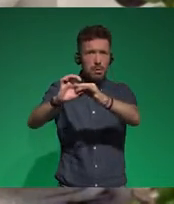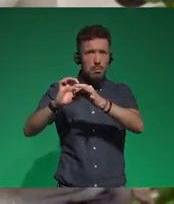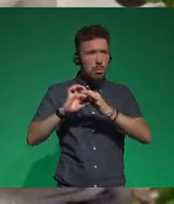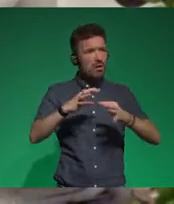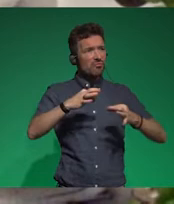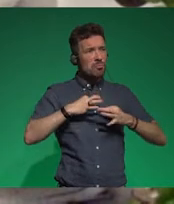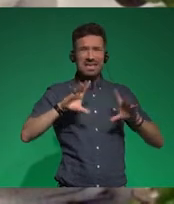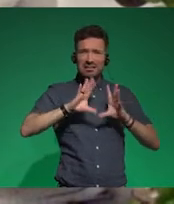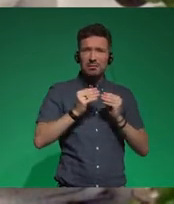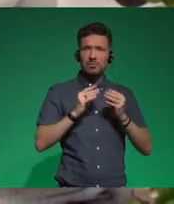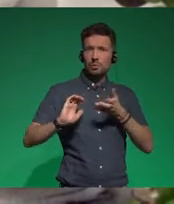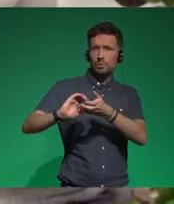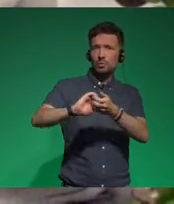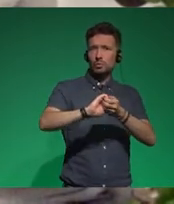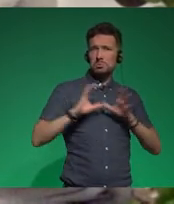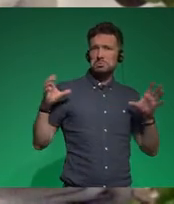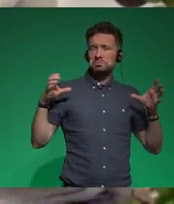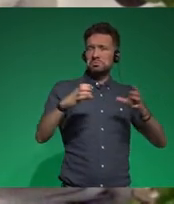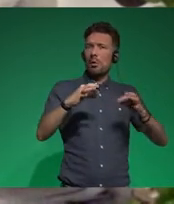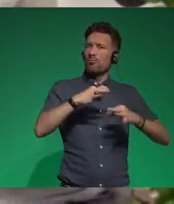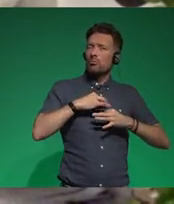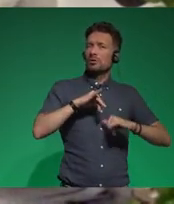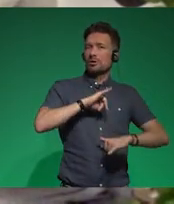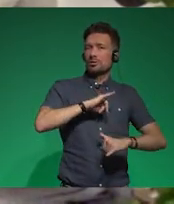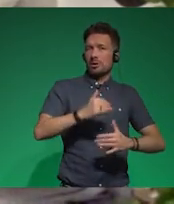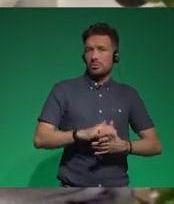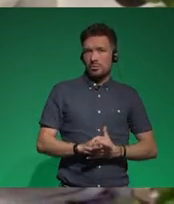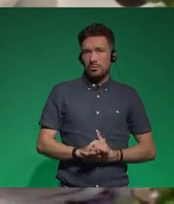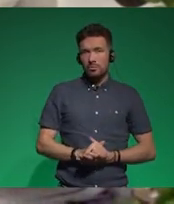And in a way, I feel like